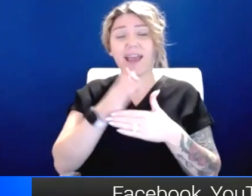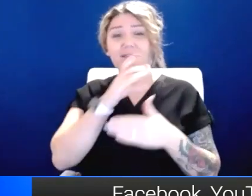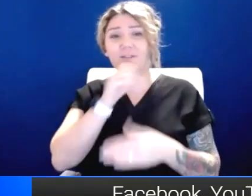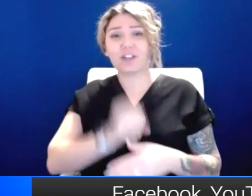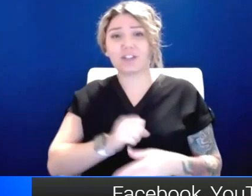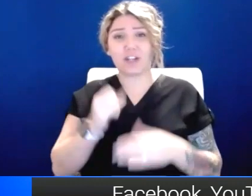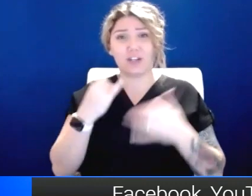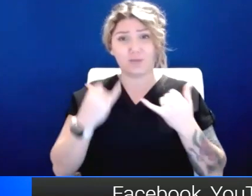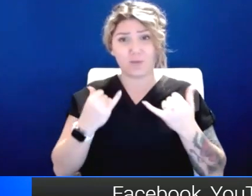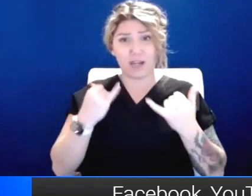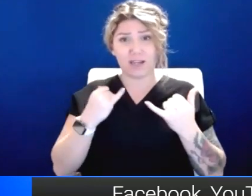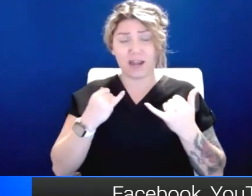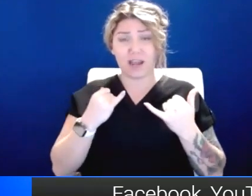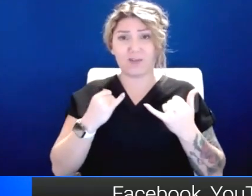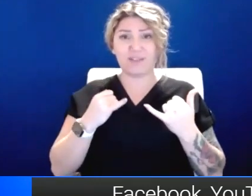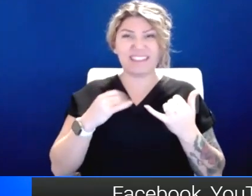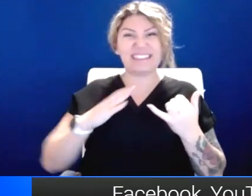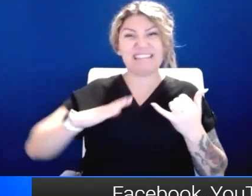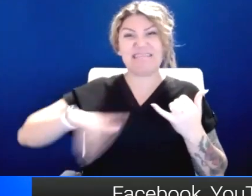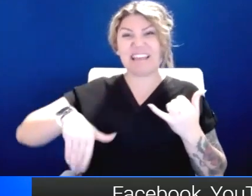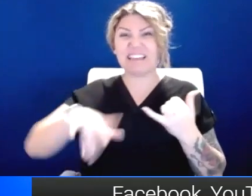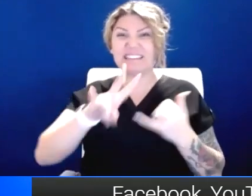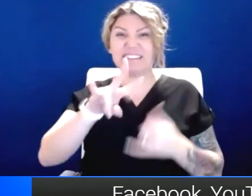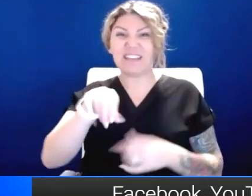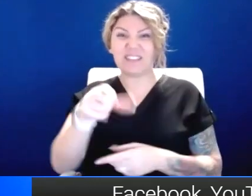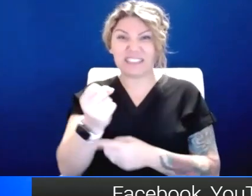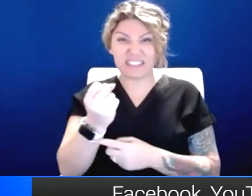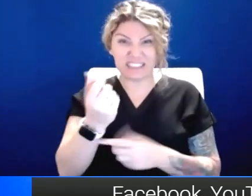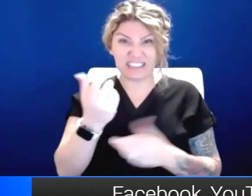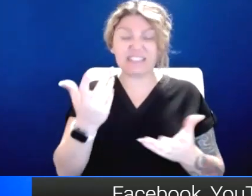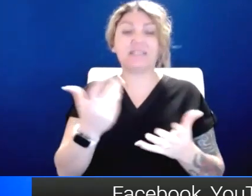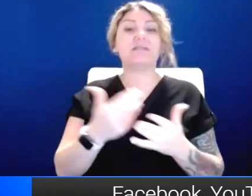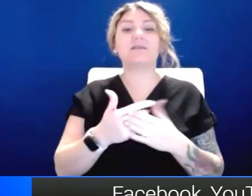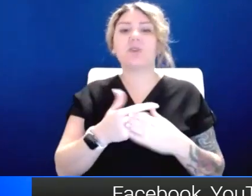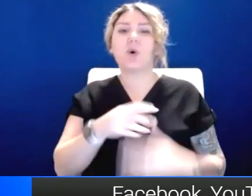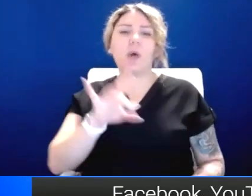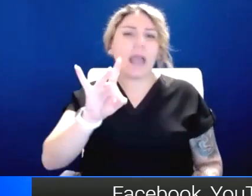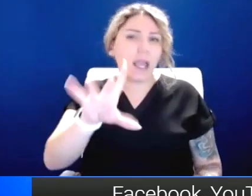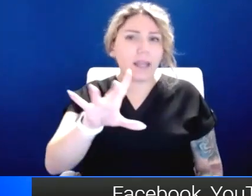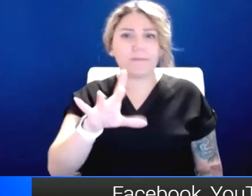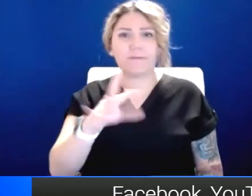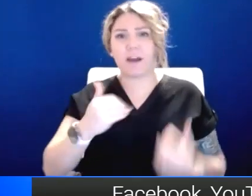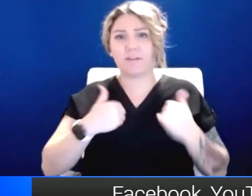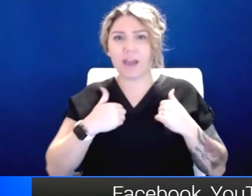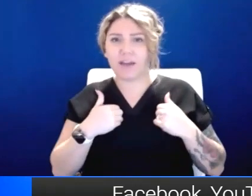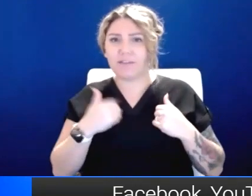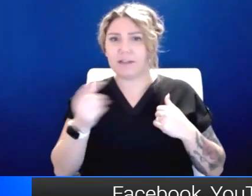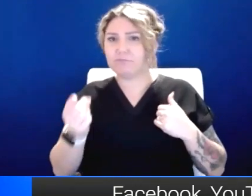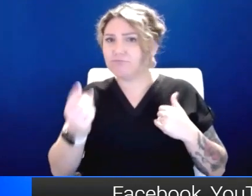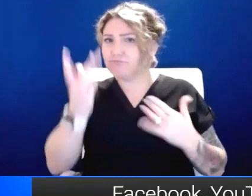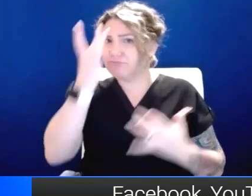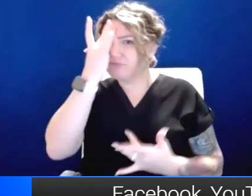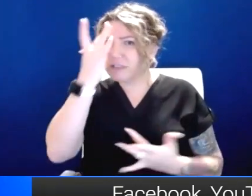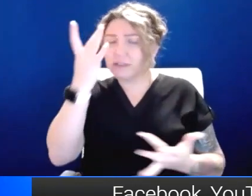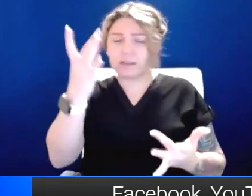the late 70s. So you're already looking at someone 85 having Parkinson's. They have already beaten the average age